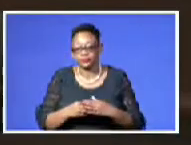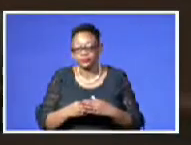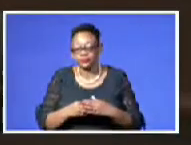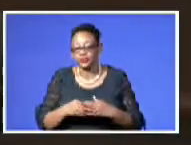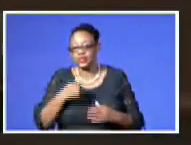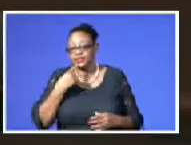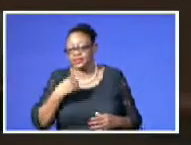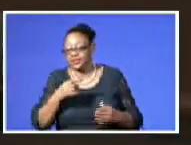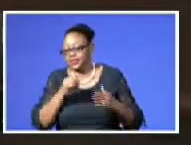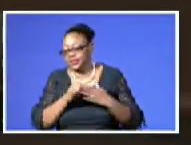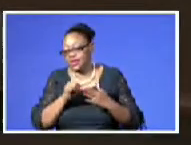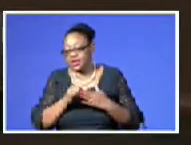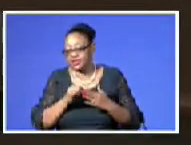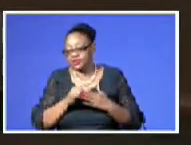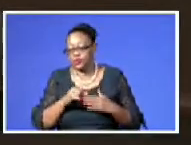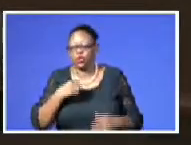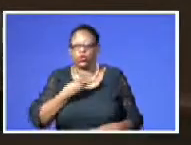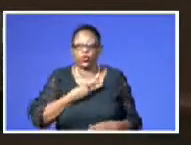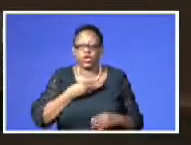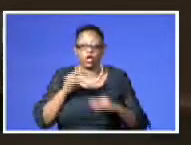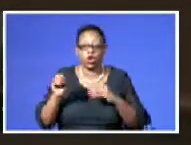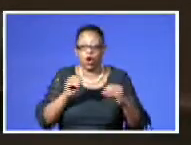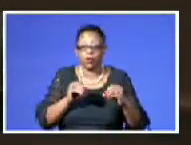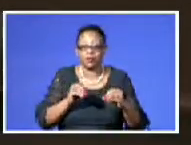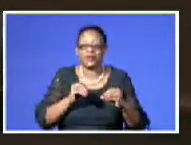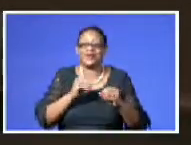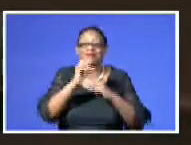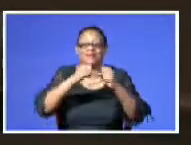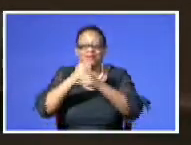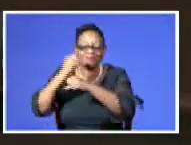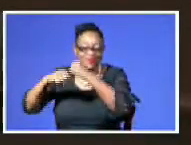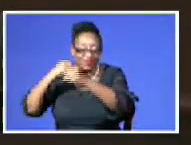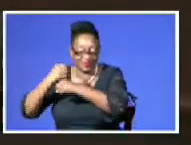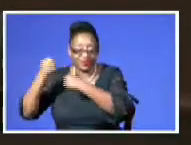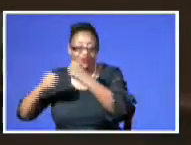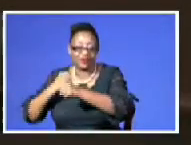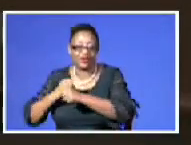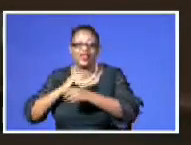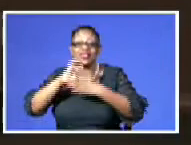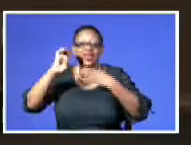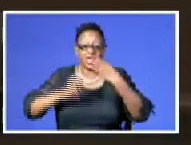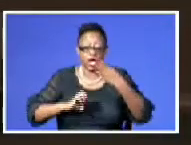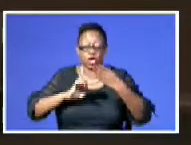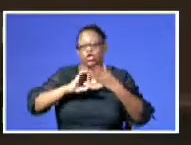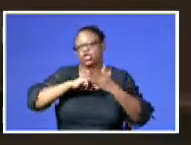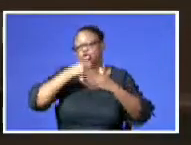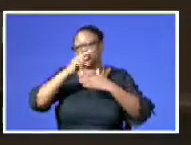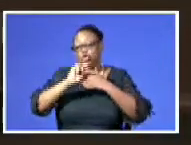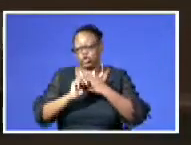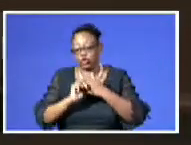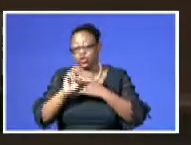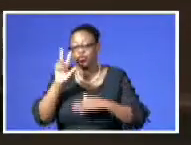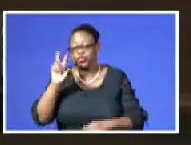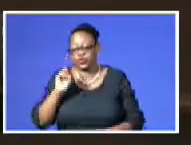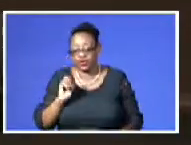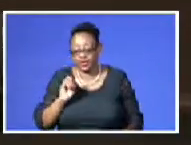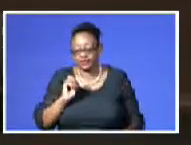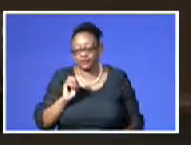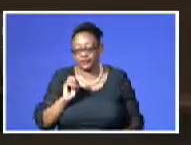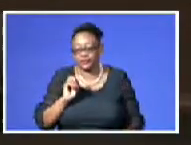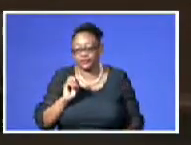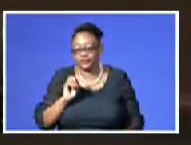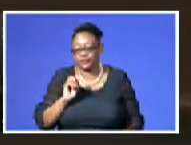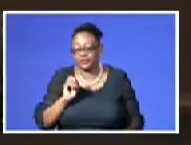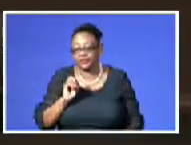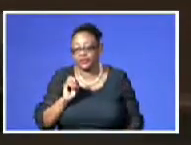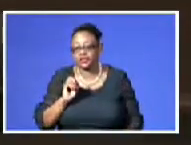The member would know that we operate in fiscal years which end June 30th, 2020.